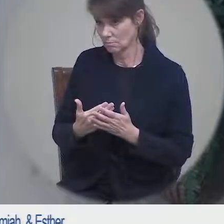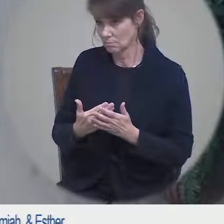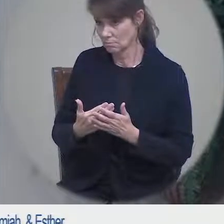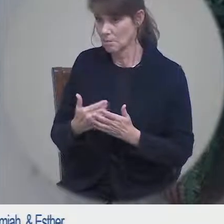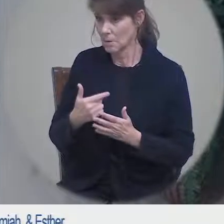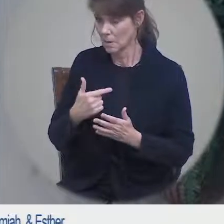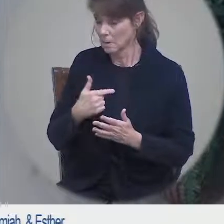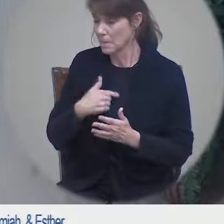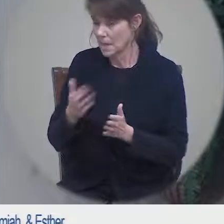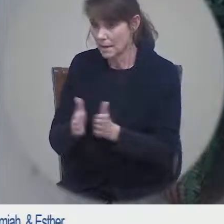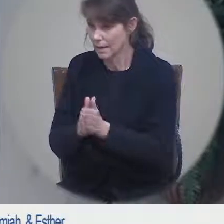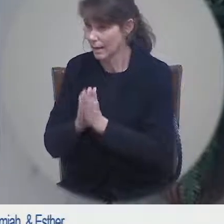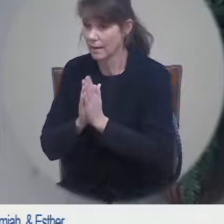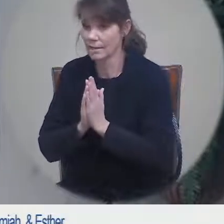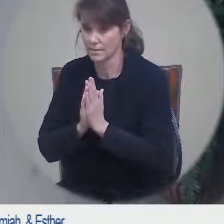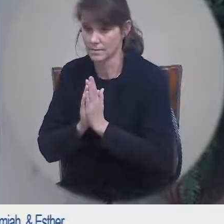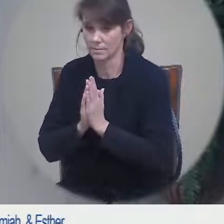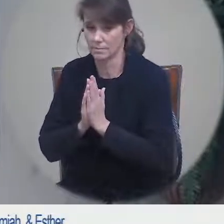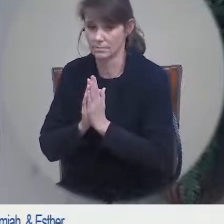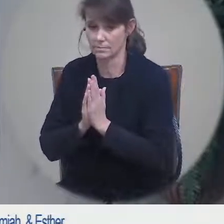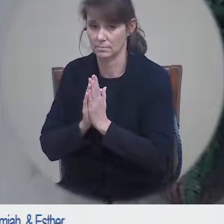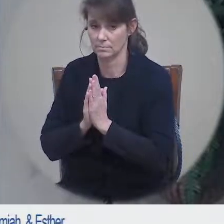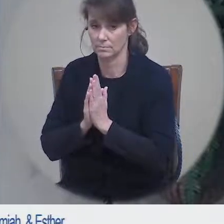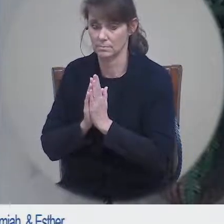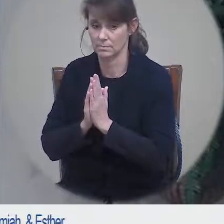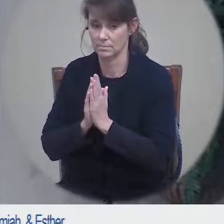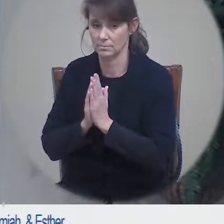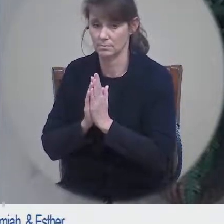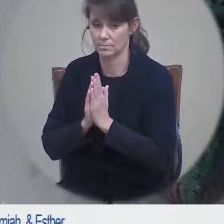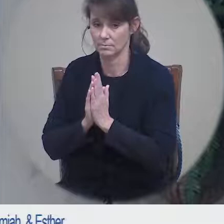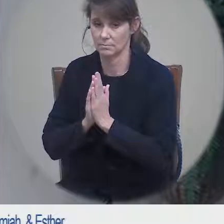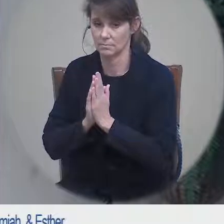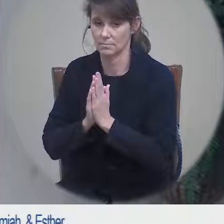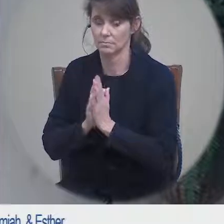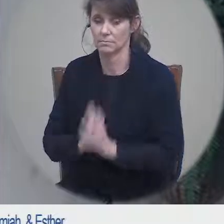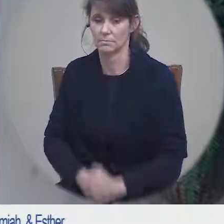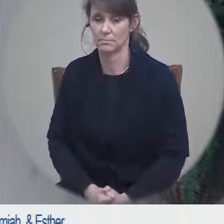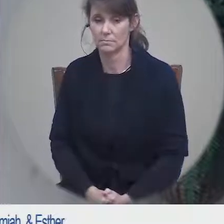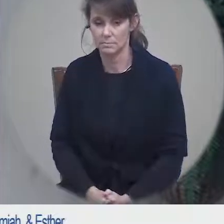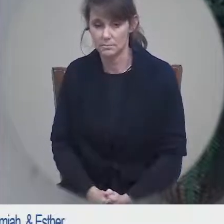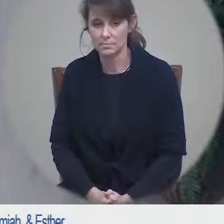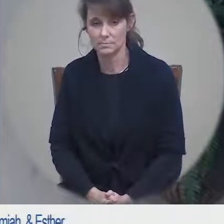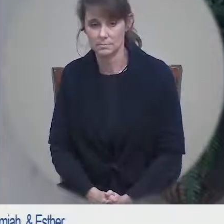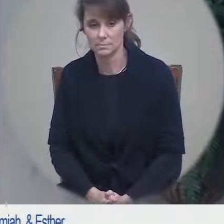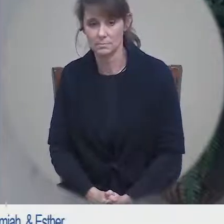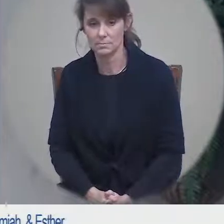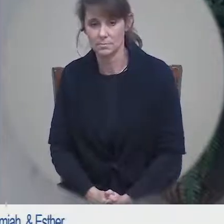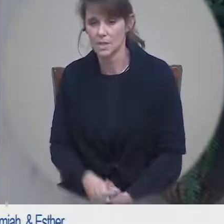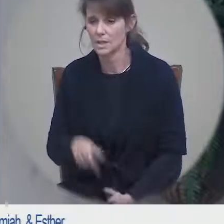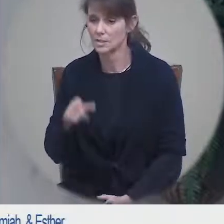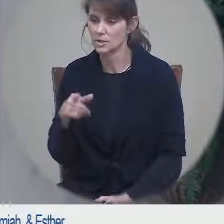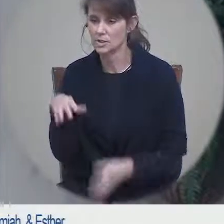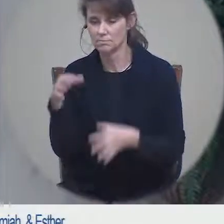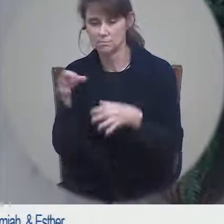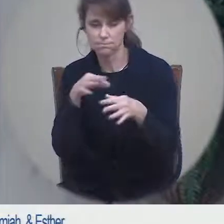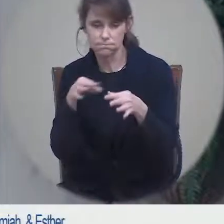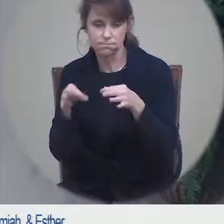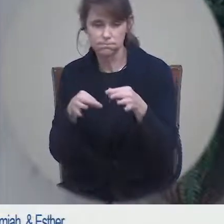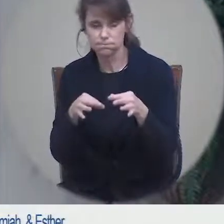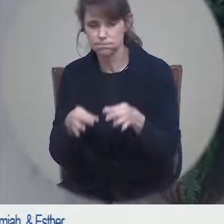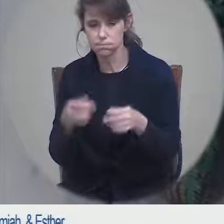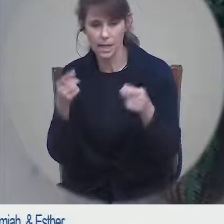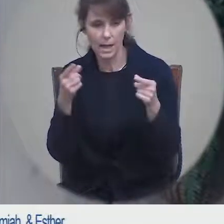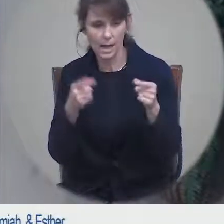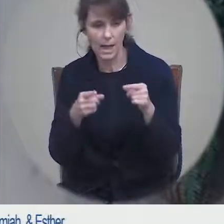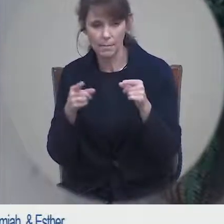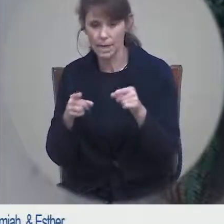petition. And he continues on, and she continues on in the text and talks about what has happened in verse